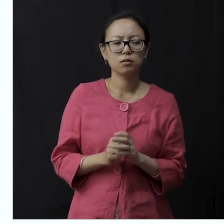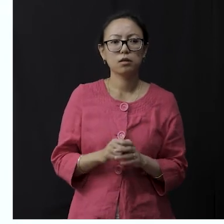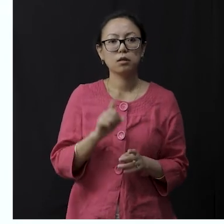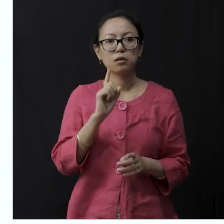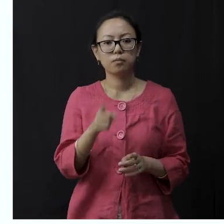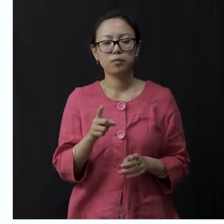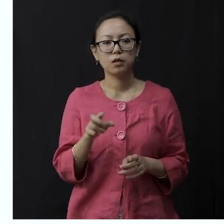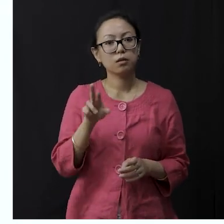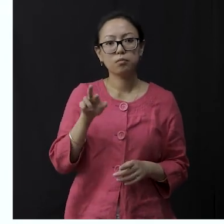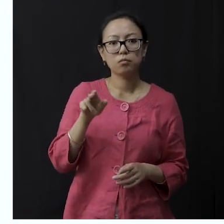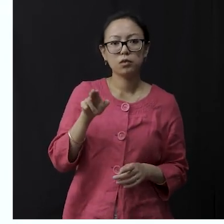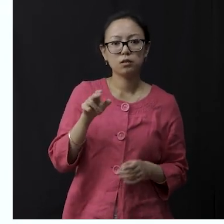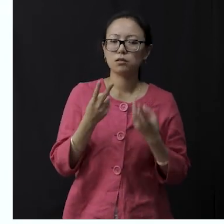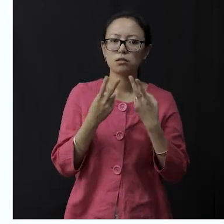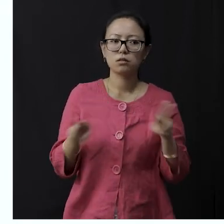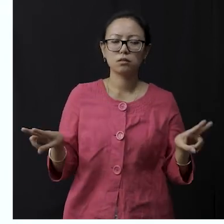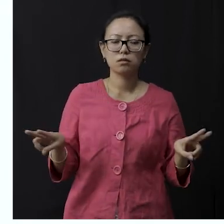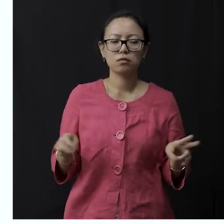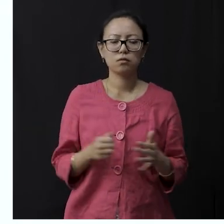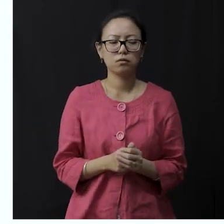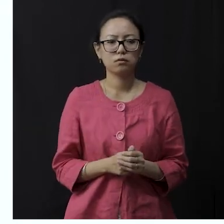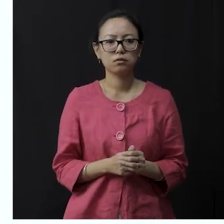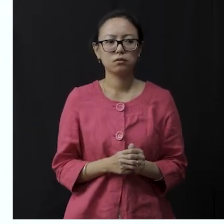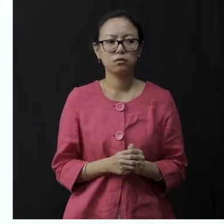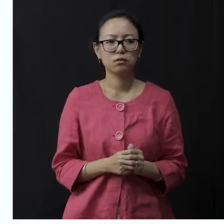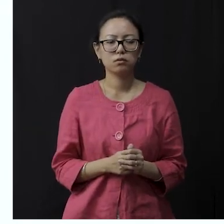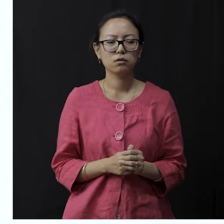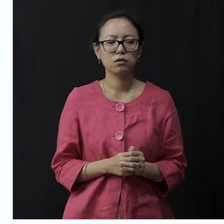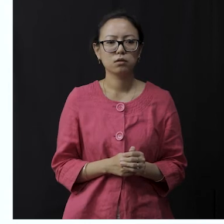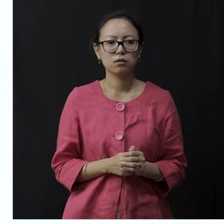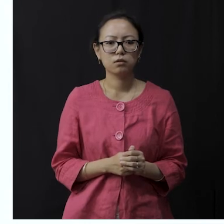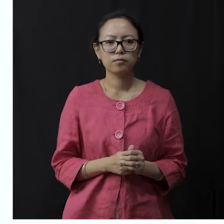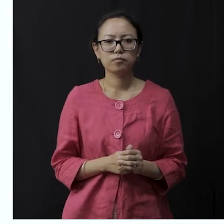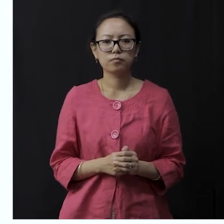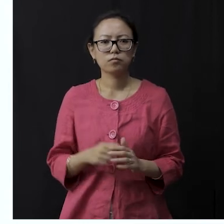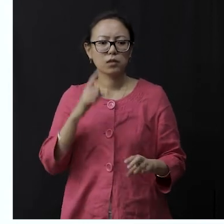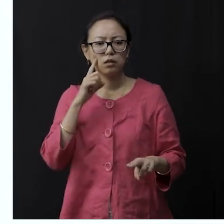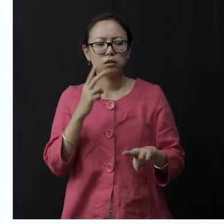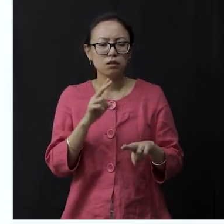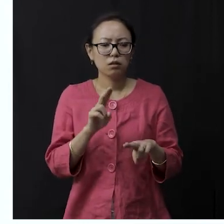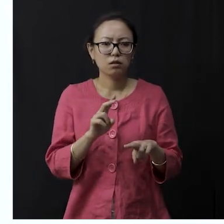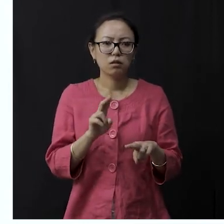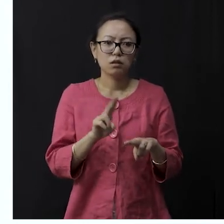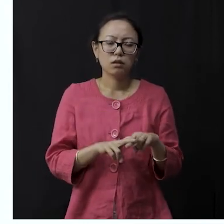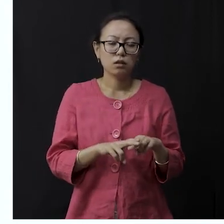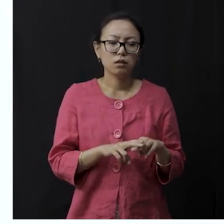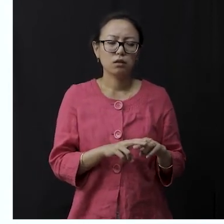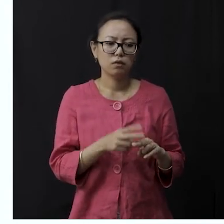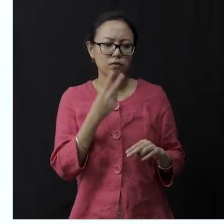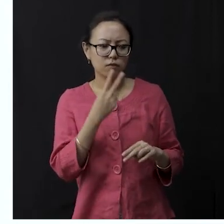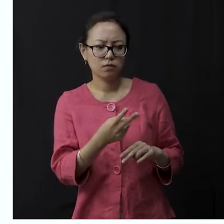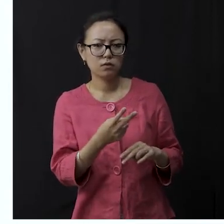pronouncing, they sound similar. We can hear that they are almost the same, but their meanings may be different.